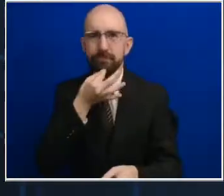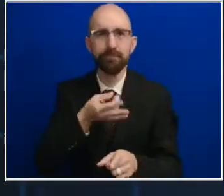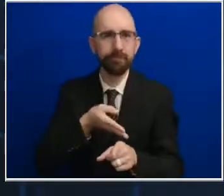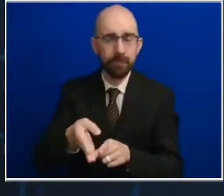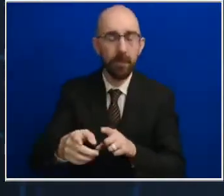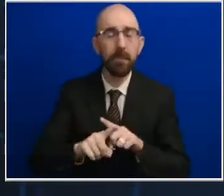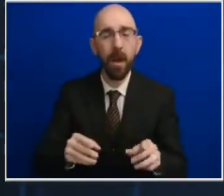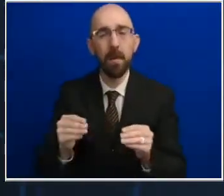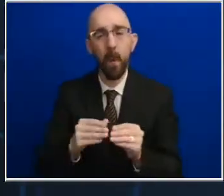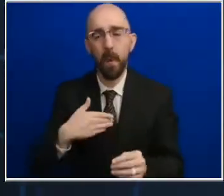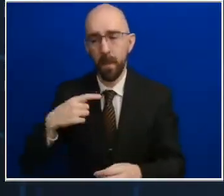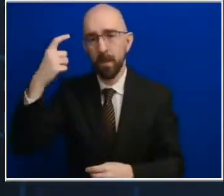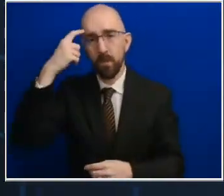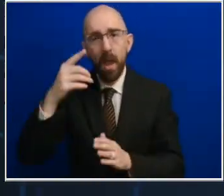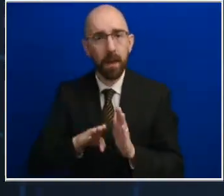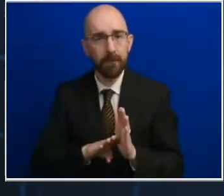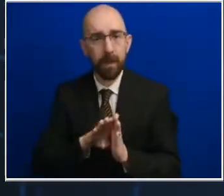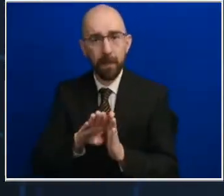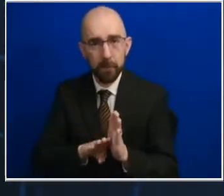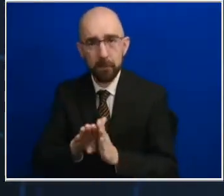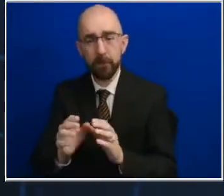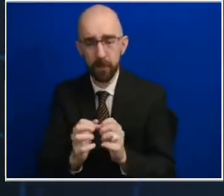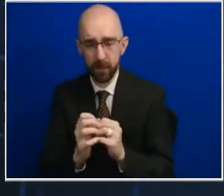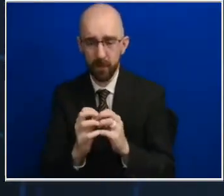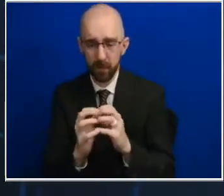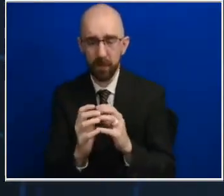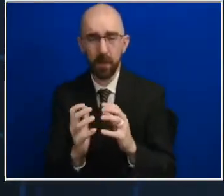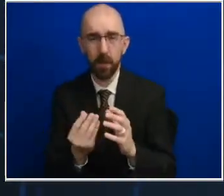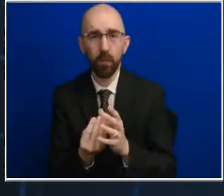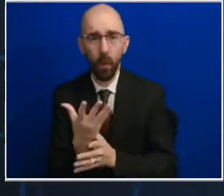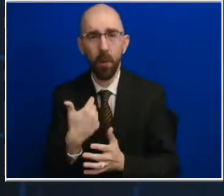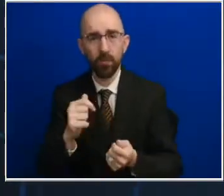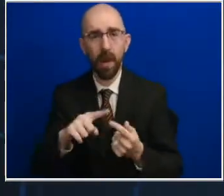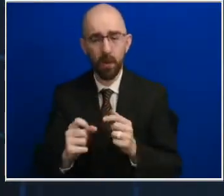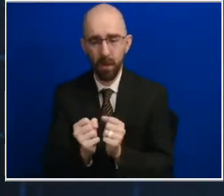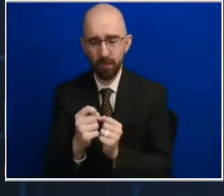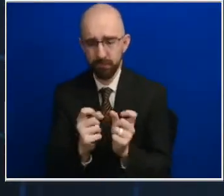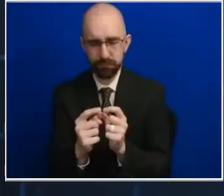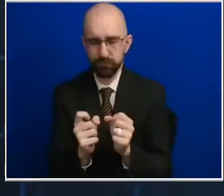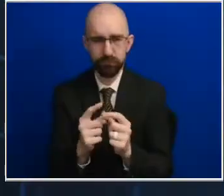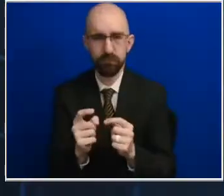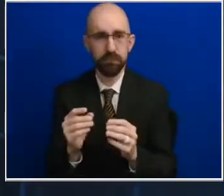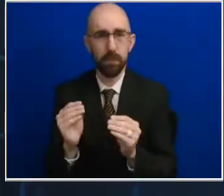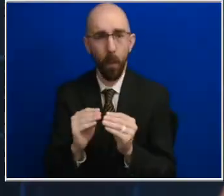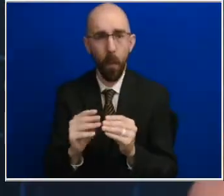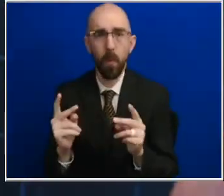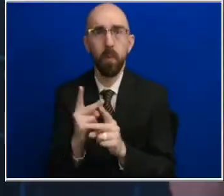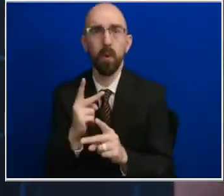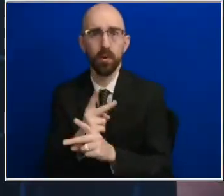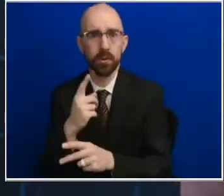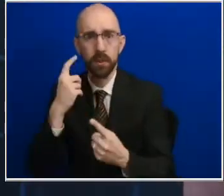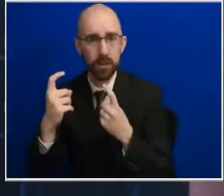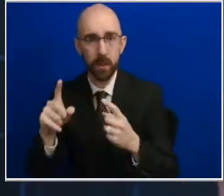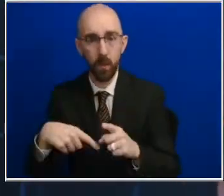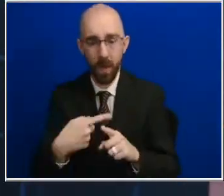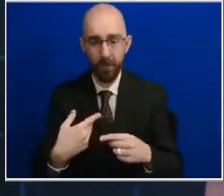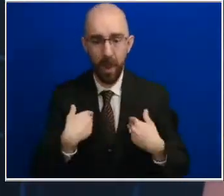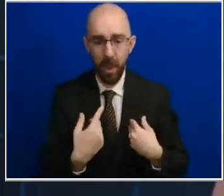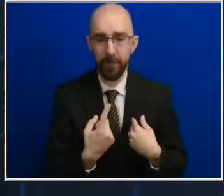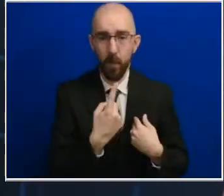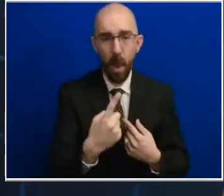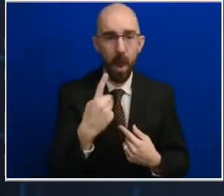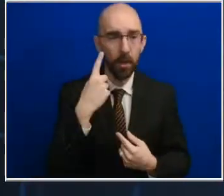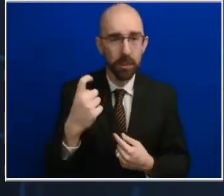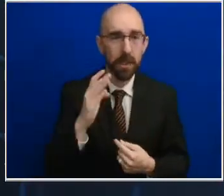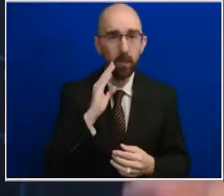brain developed, the, faster it was trying to fire off, and so the more that I would have, and then once I had one, and it would cause me to